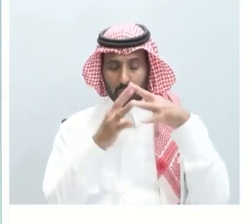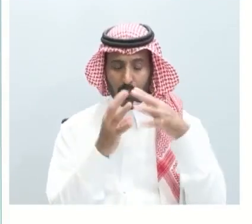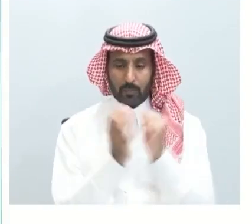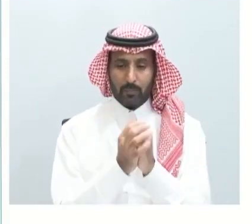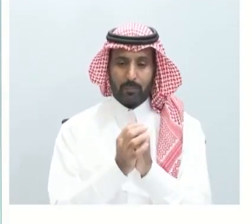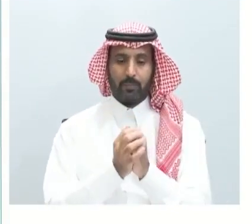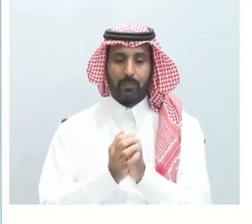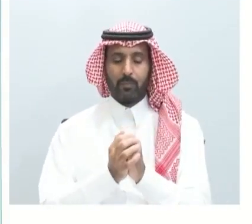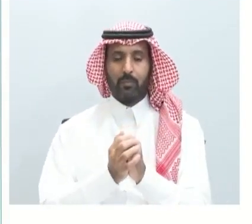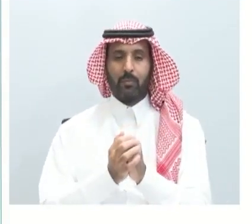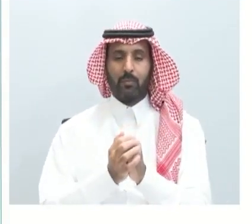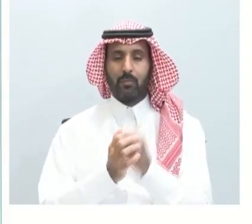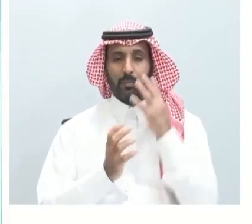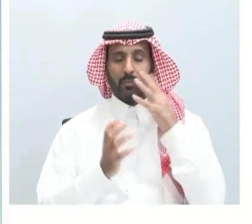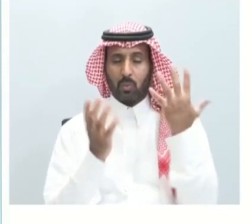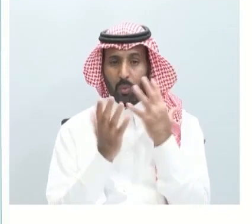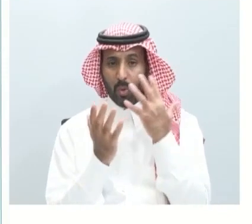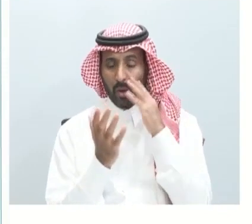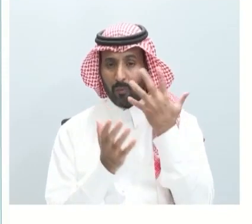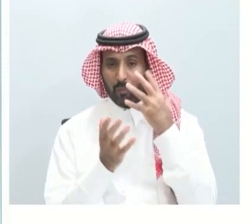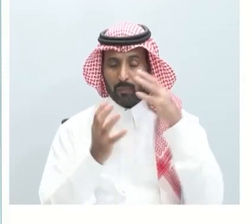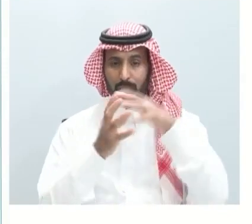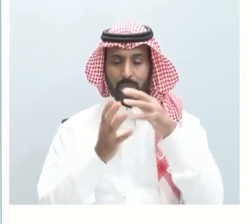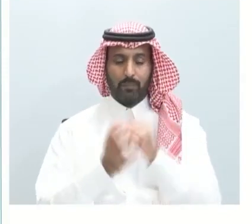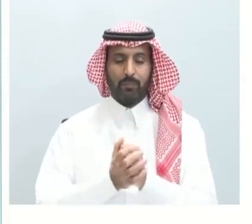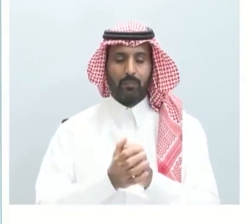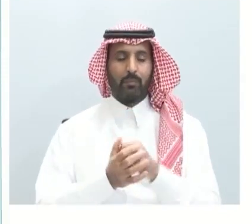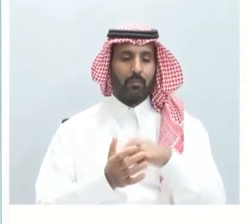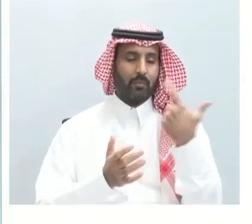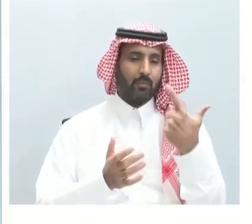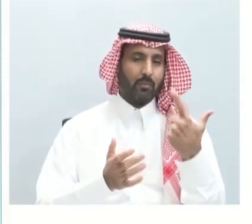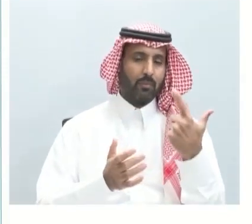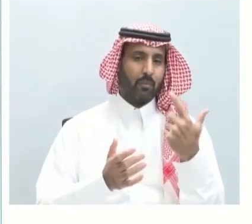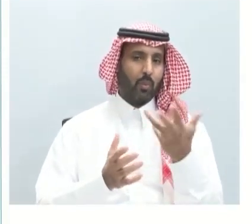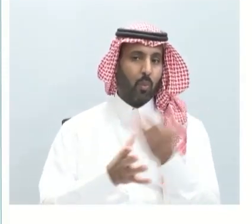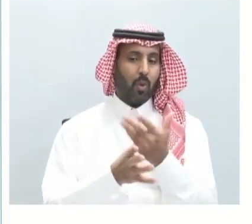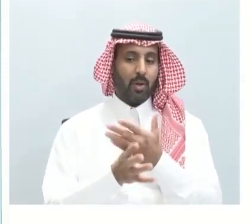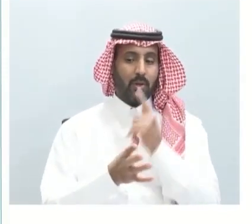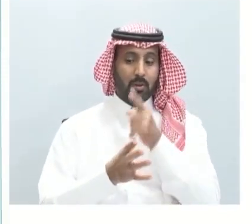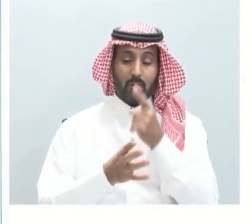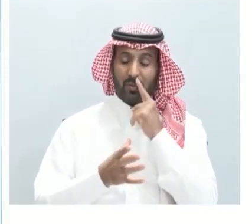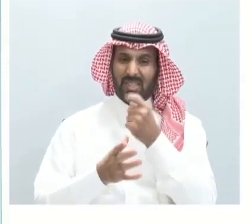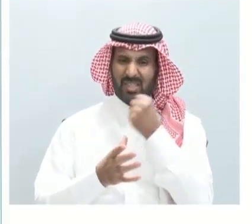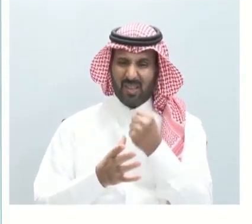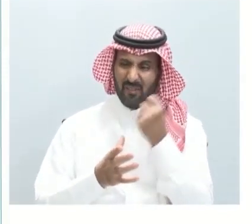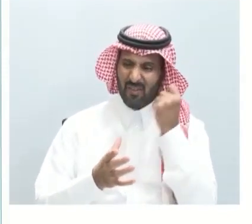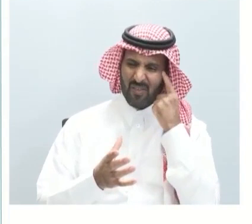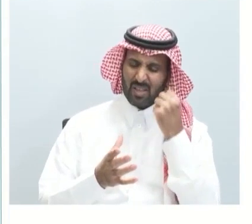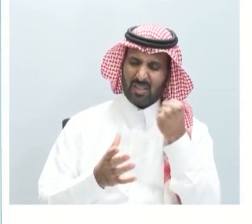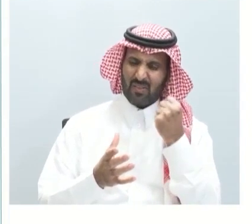claustrophobic. They make me feel too claustrophobic. Number seven, why do you find him difficult to